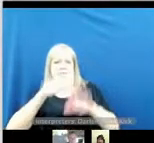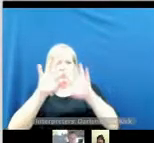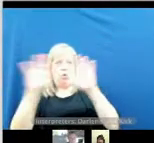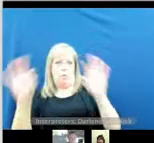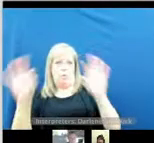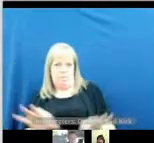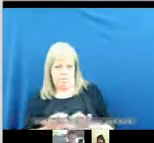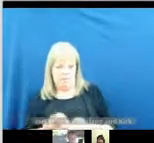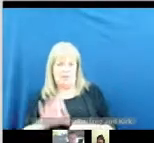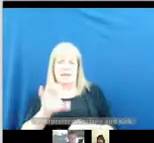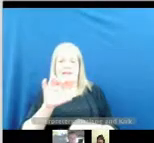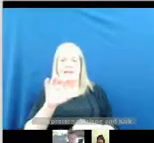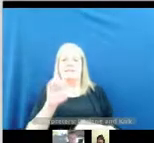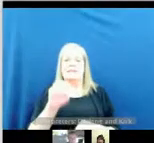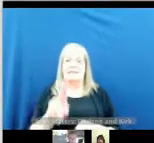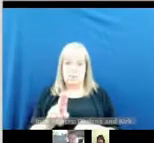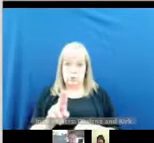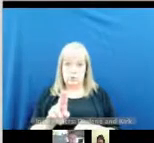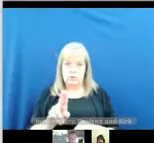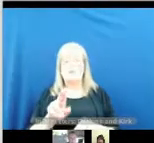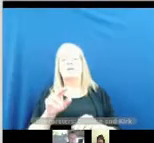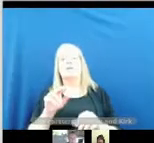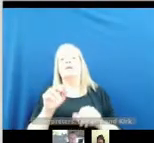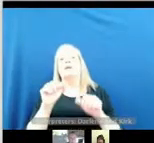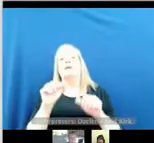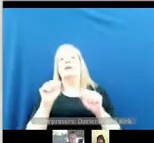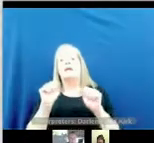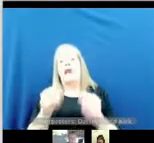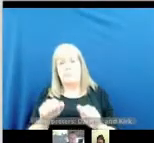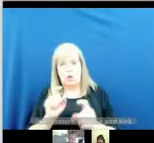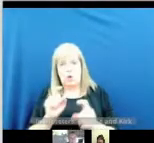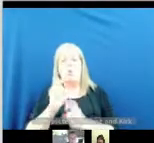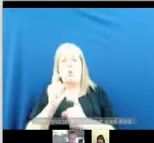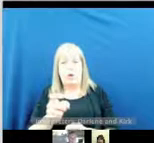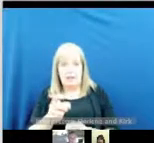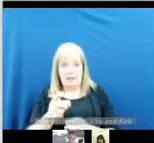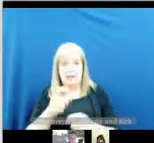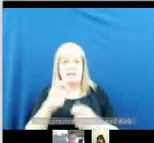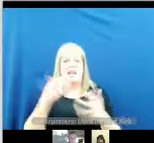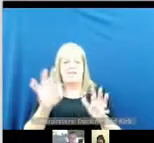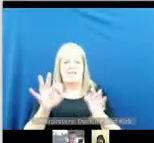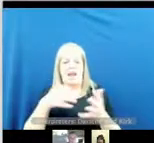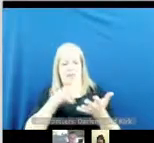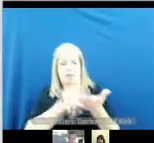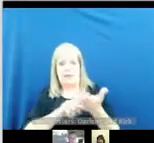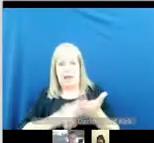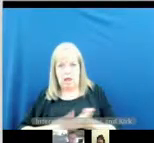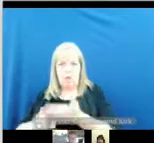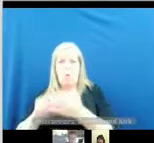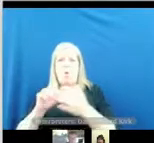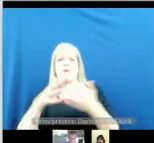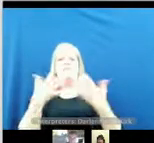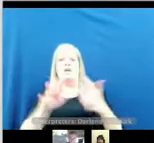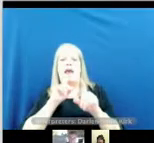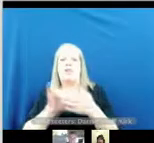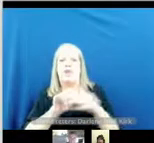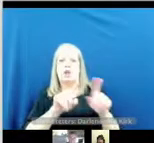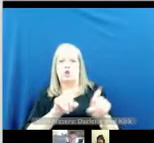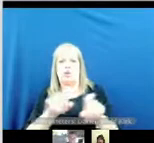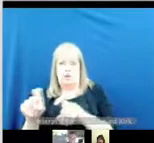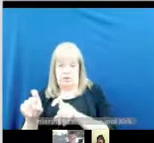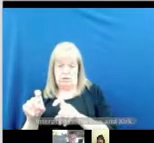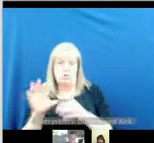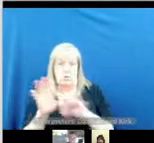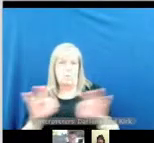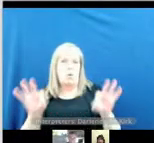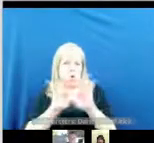CEUs can be awarded via the sign-in sheet or the survey. Please encourage everyone to complete the survey even